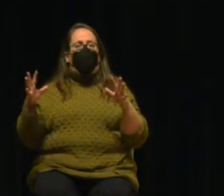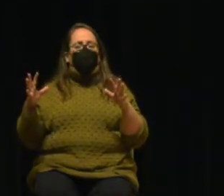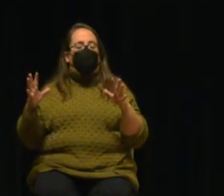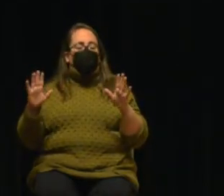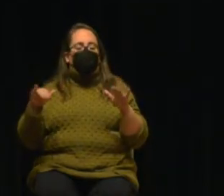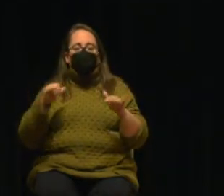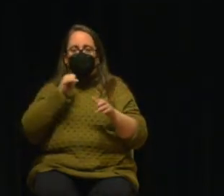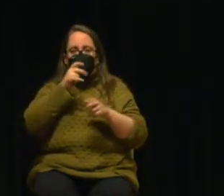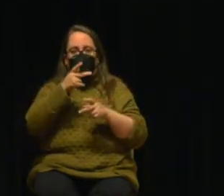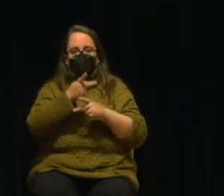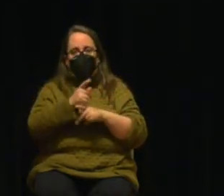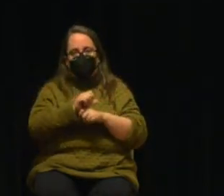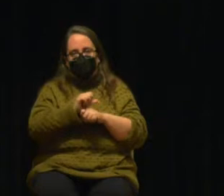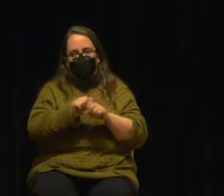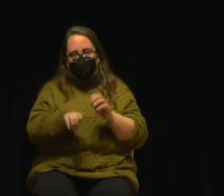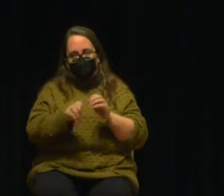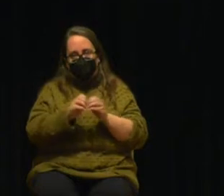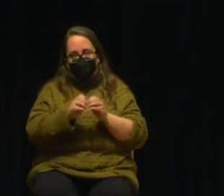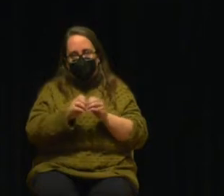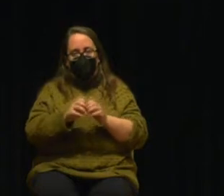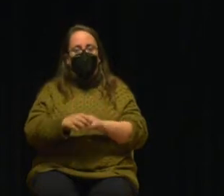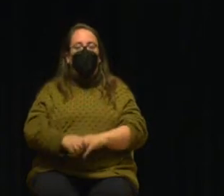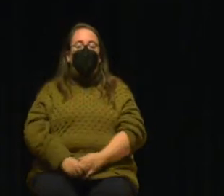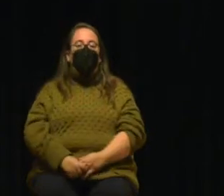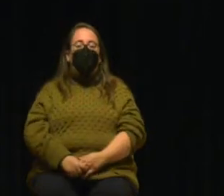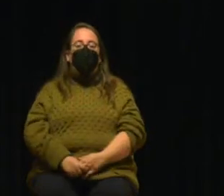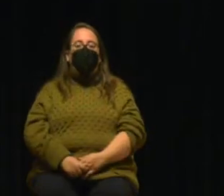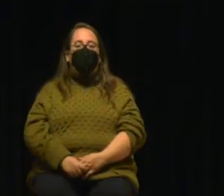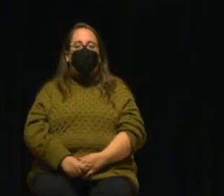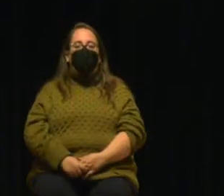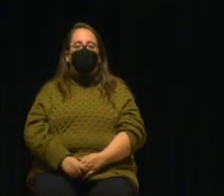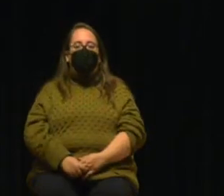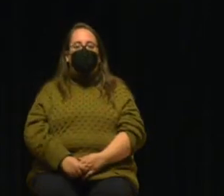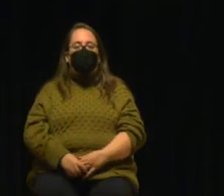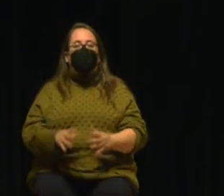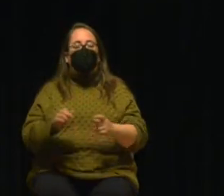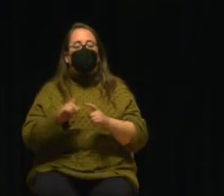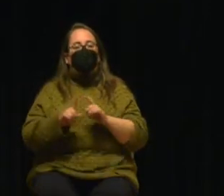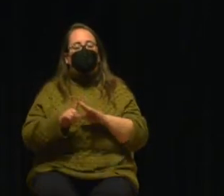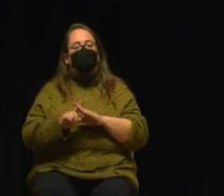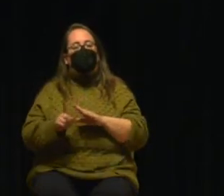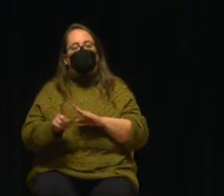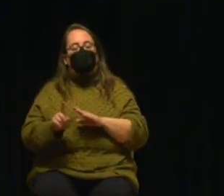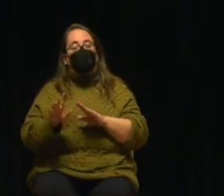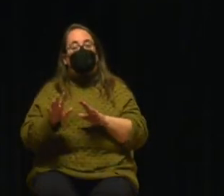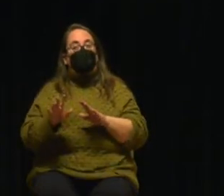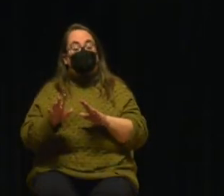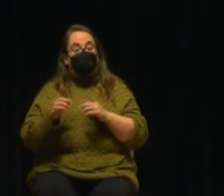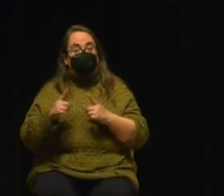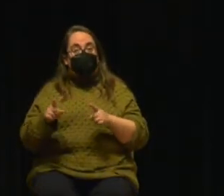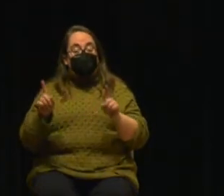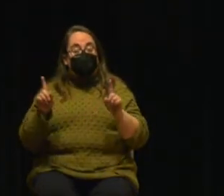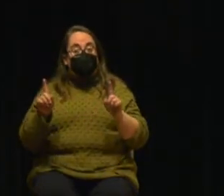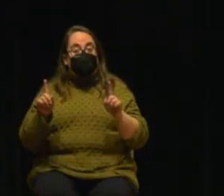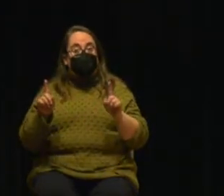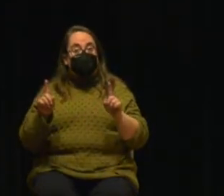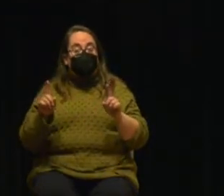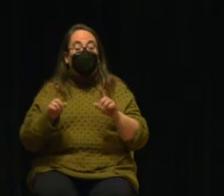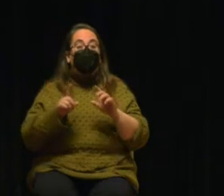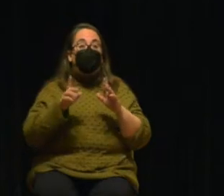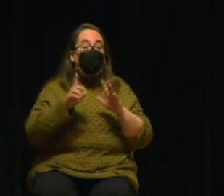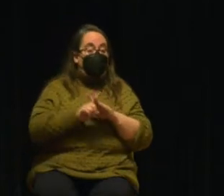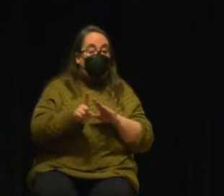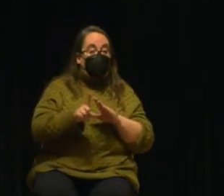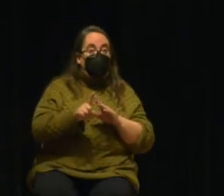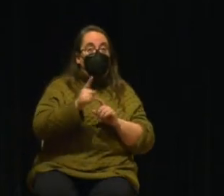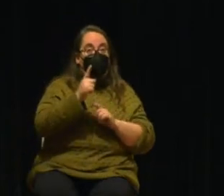no longer keeping him here. But deciding to run away and actually succeeding in doing so were two different things.